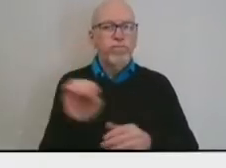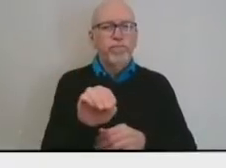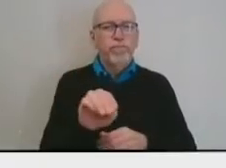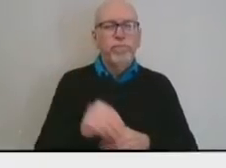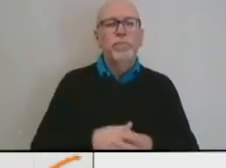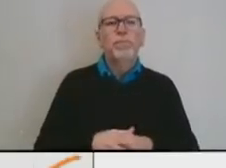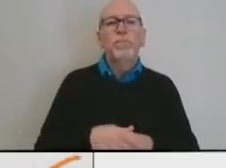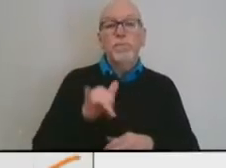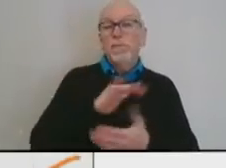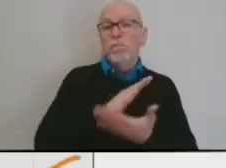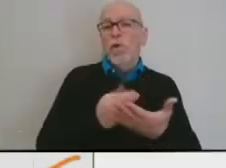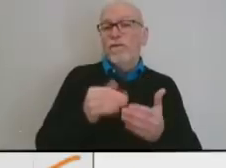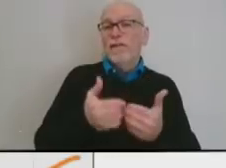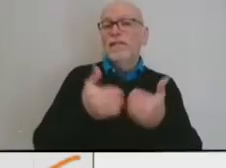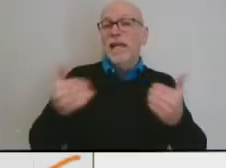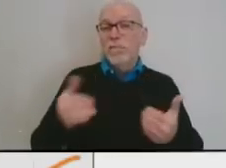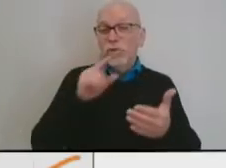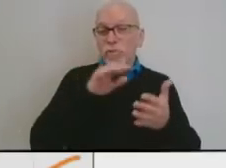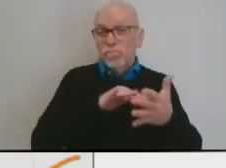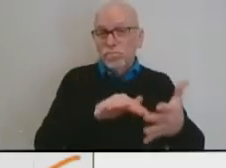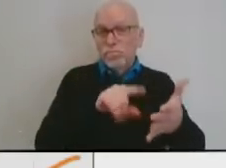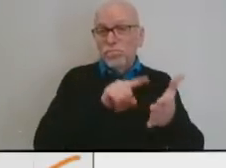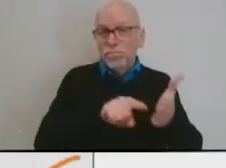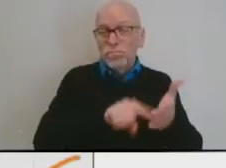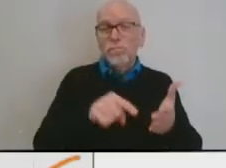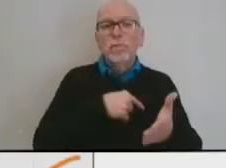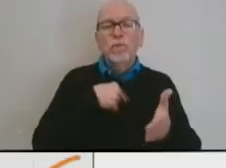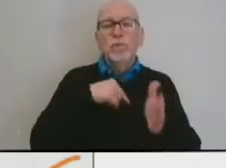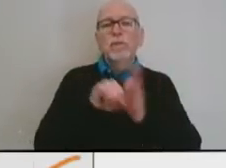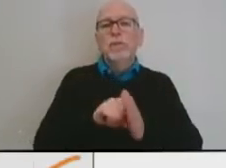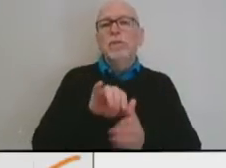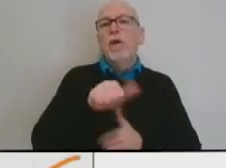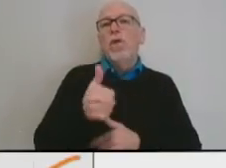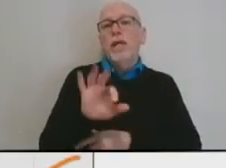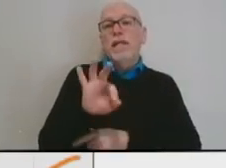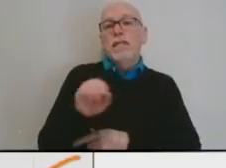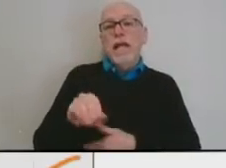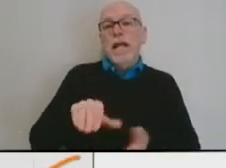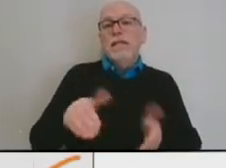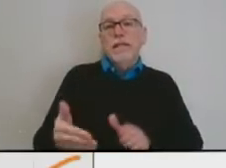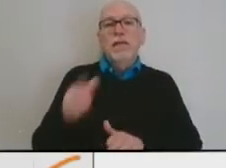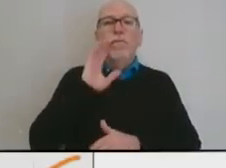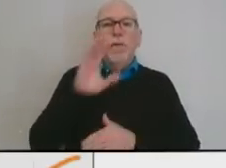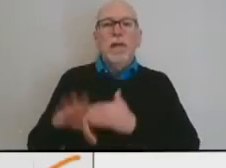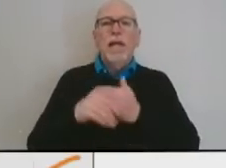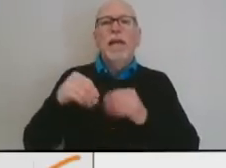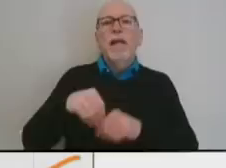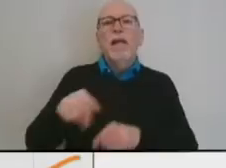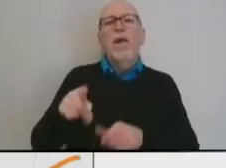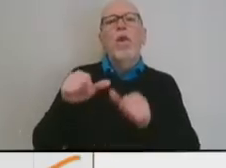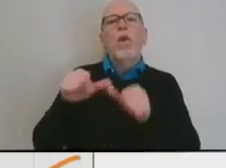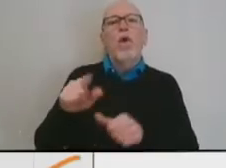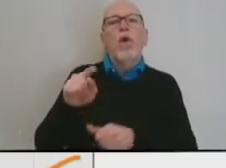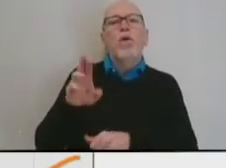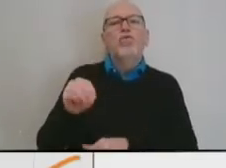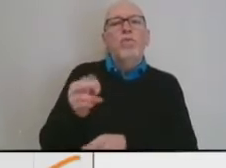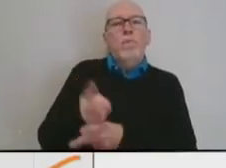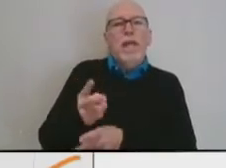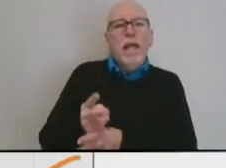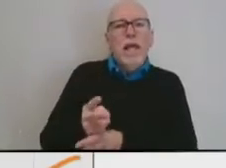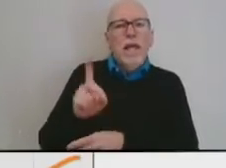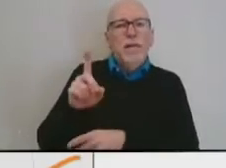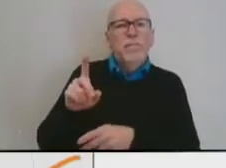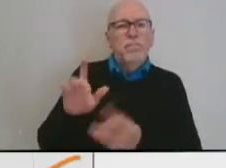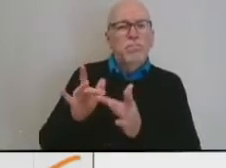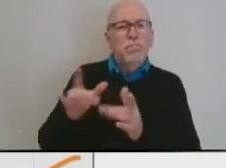part of a separate analysis, we have identified an additional 90 deaths that will be added to our long-term care dashboard. These deaths